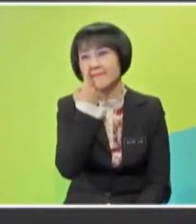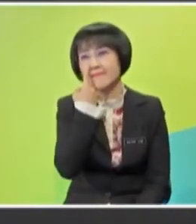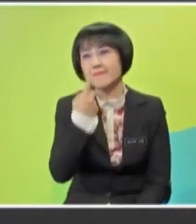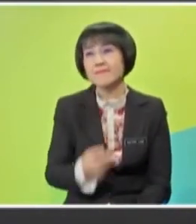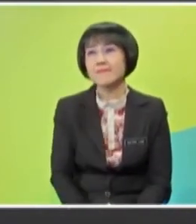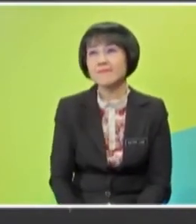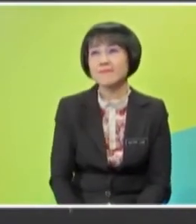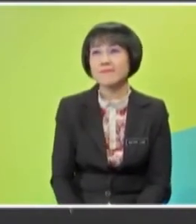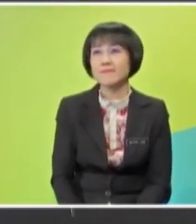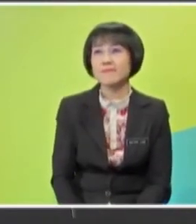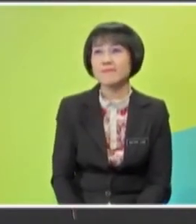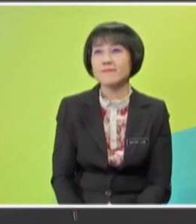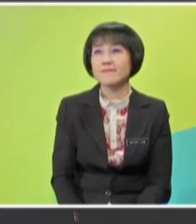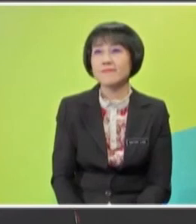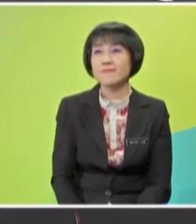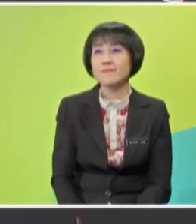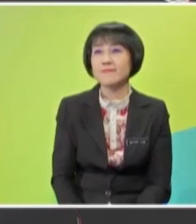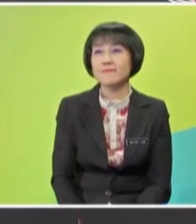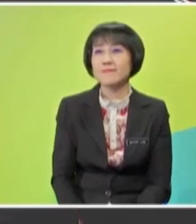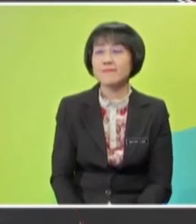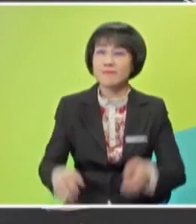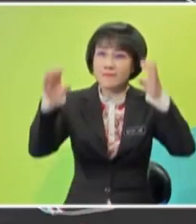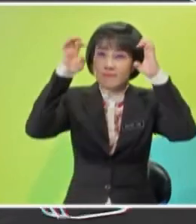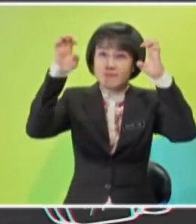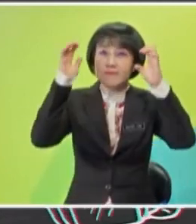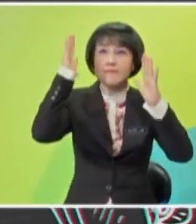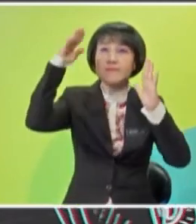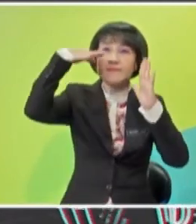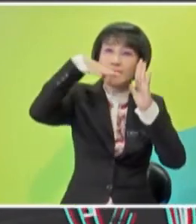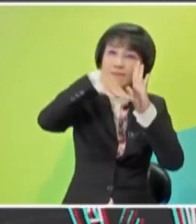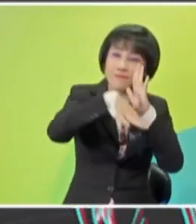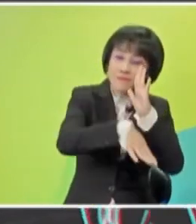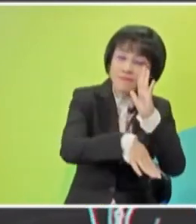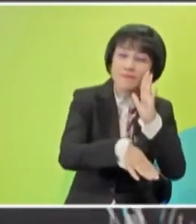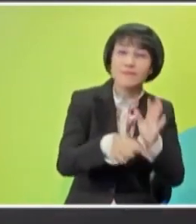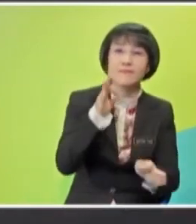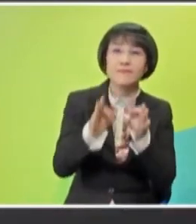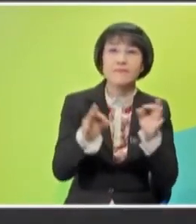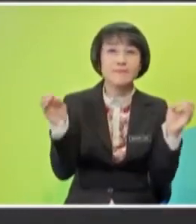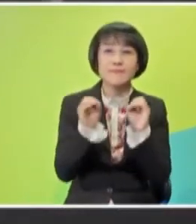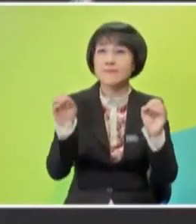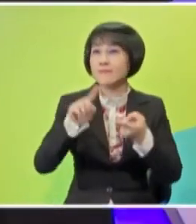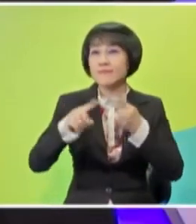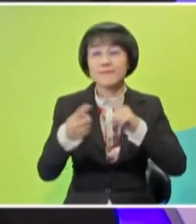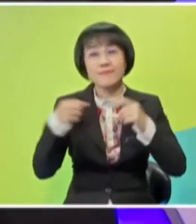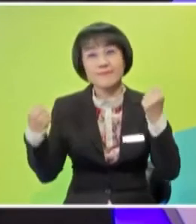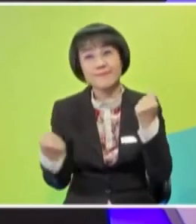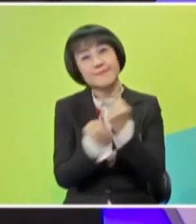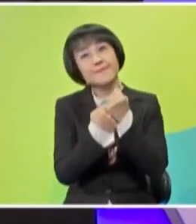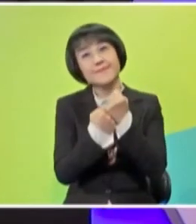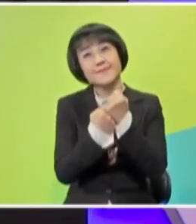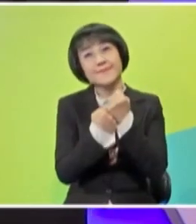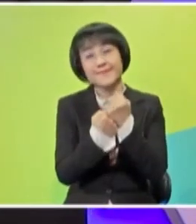my education will drop without friends. Okay. All right. Thank you,